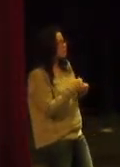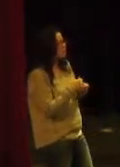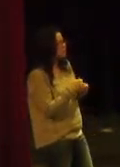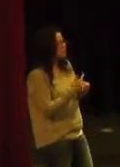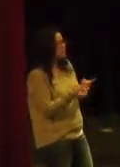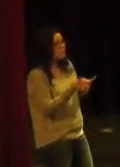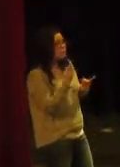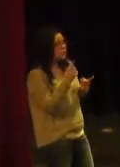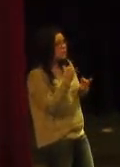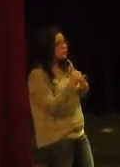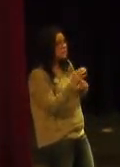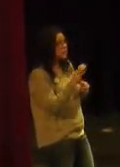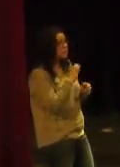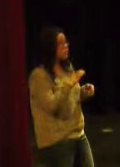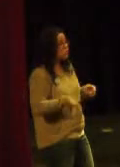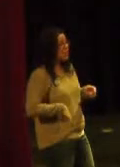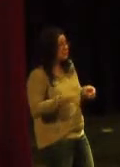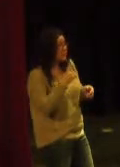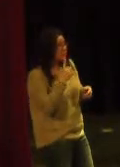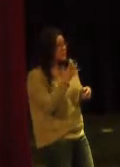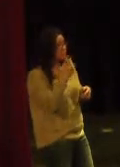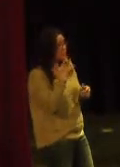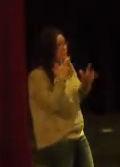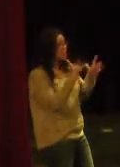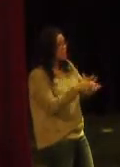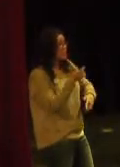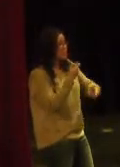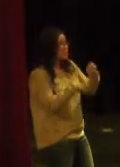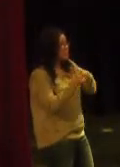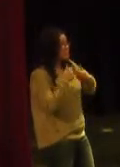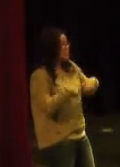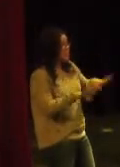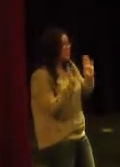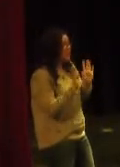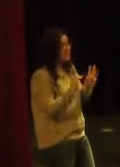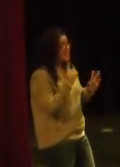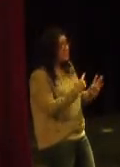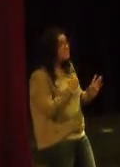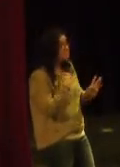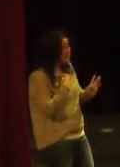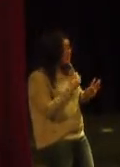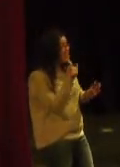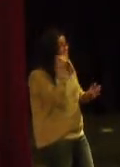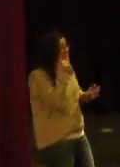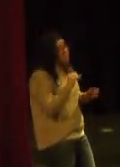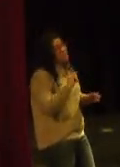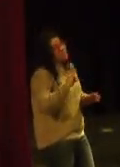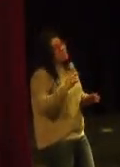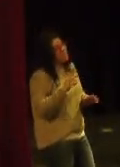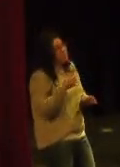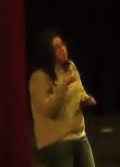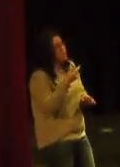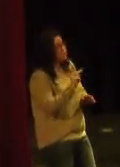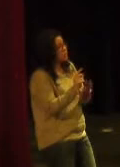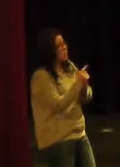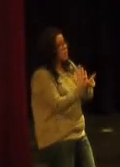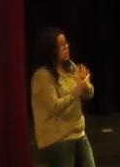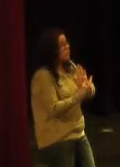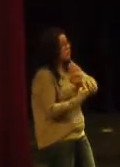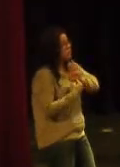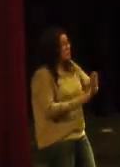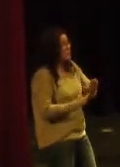Christ said he desires mercy rather than sacrifice, and to me, if the immigration laws are a reflection